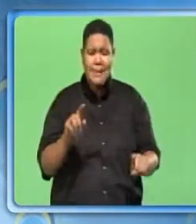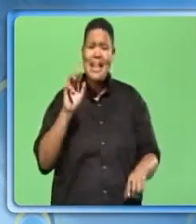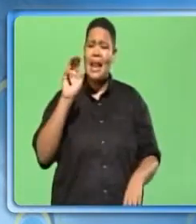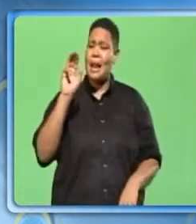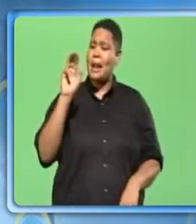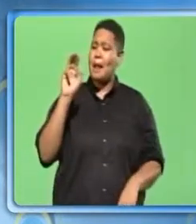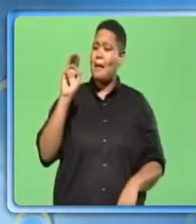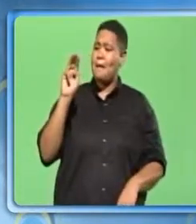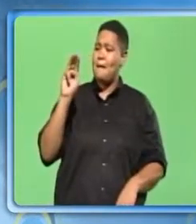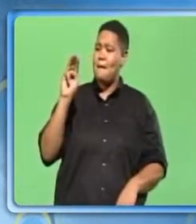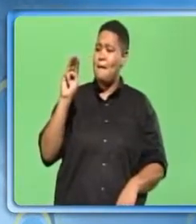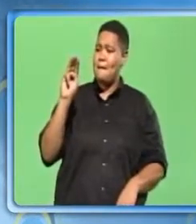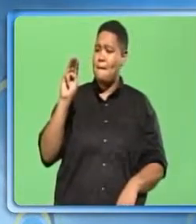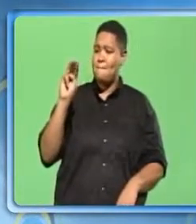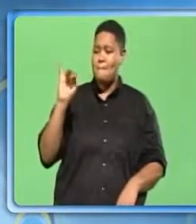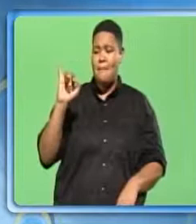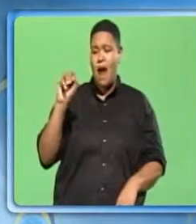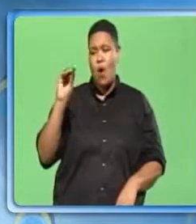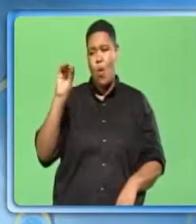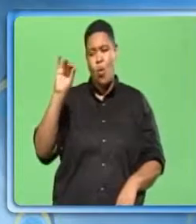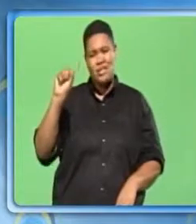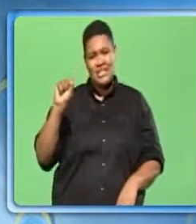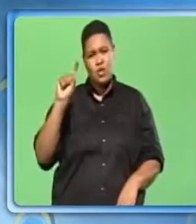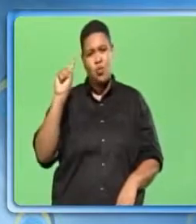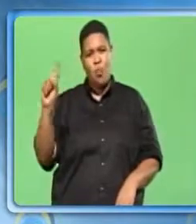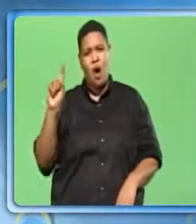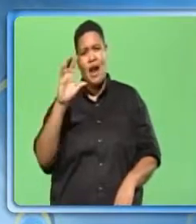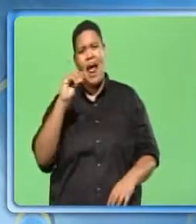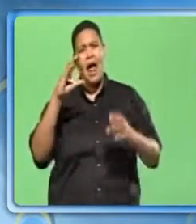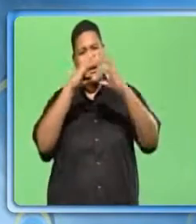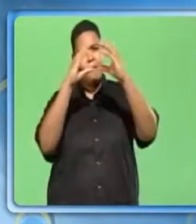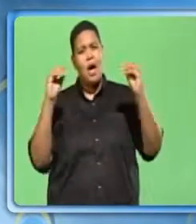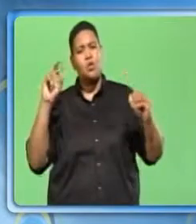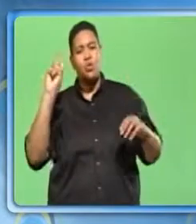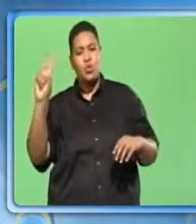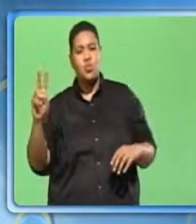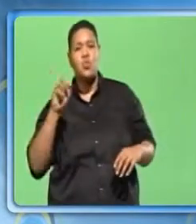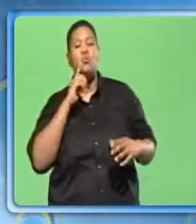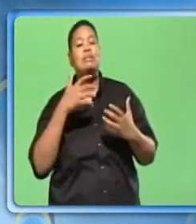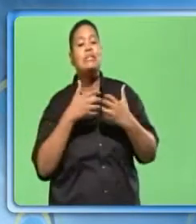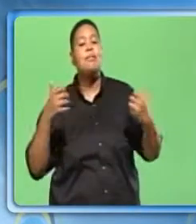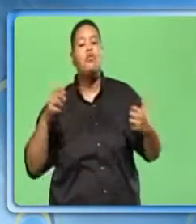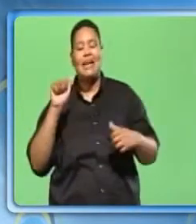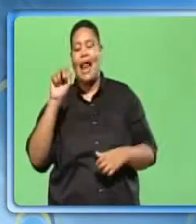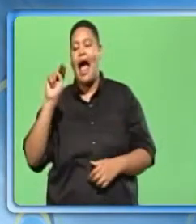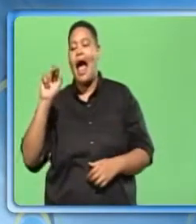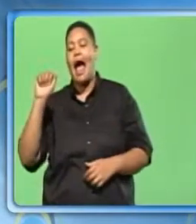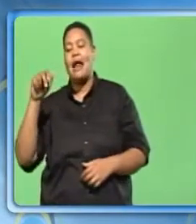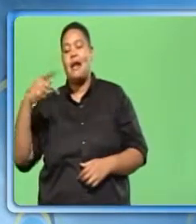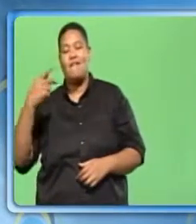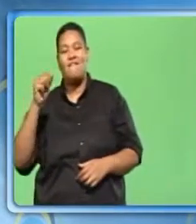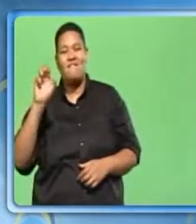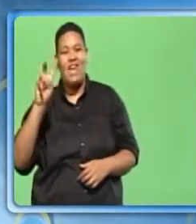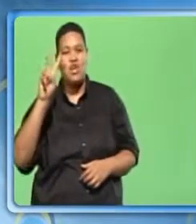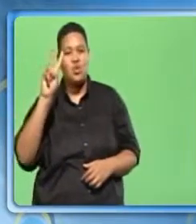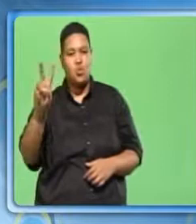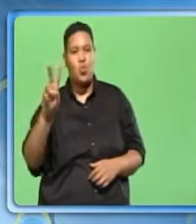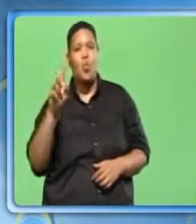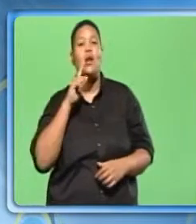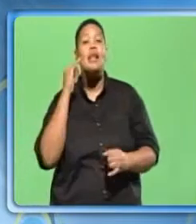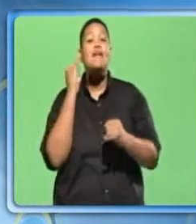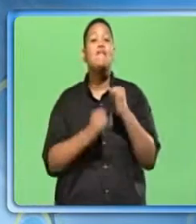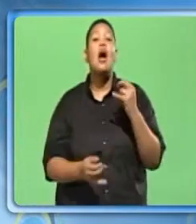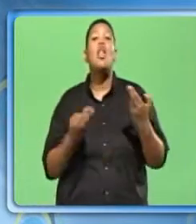1 and meiosis 2. The chromatids finally separate in anaphase 2. The final result is